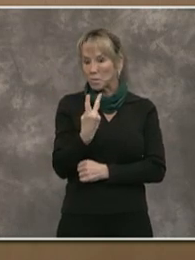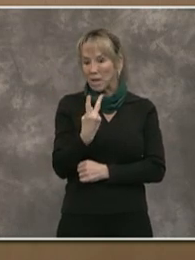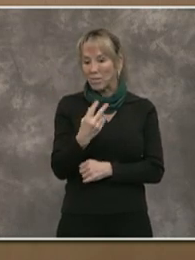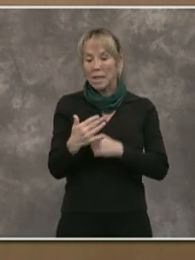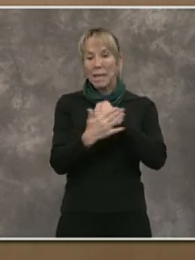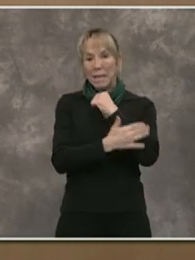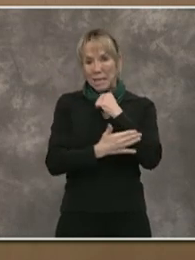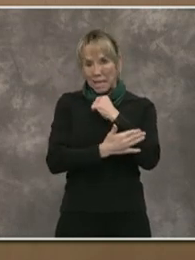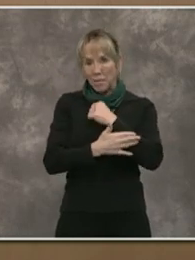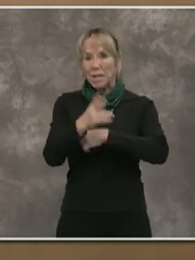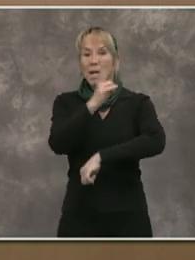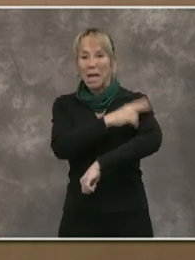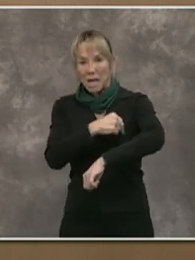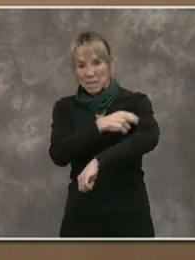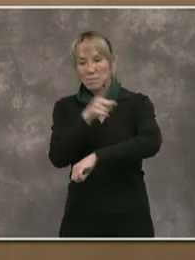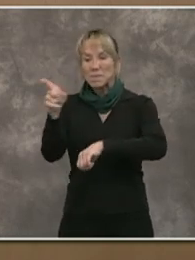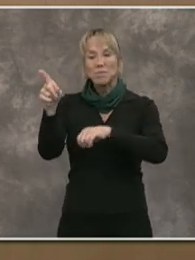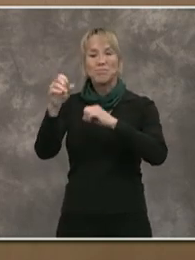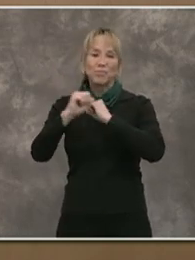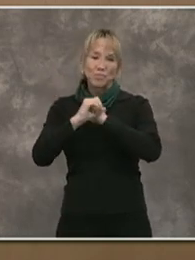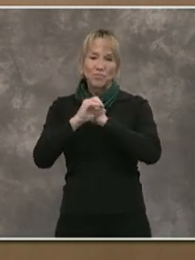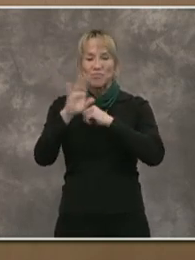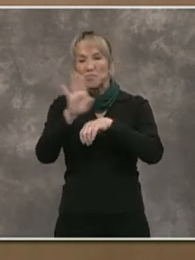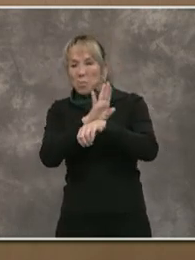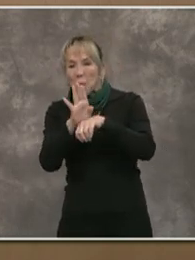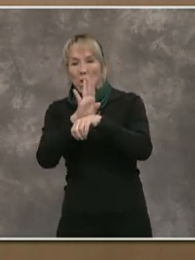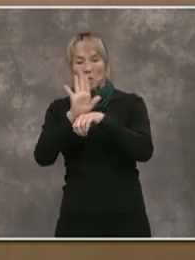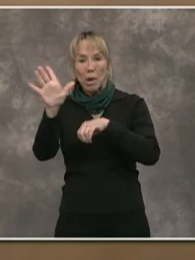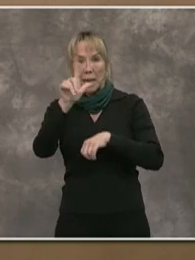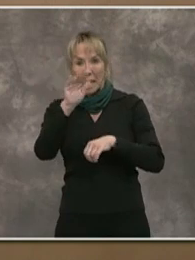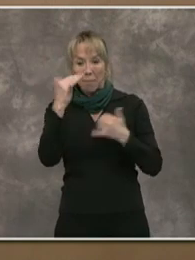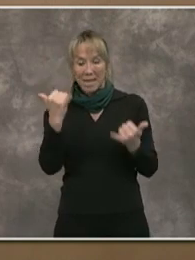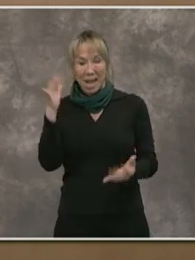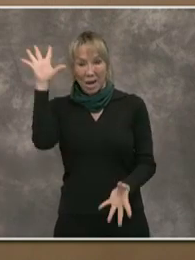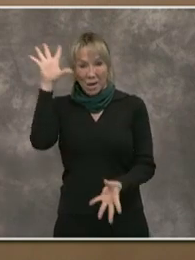and commercial laboratories have conducted